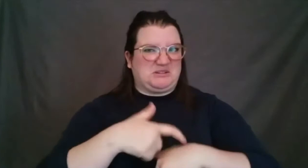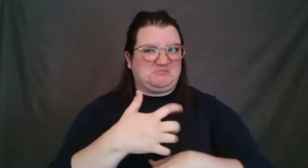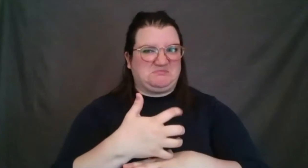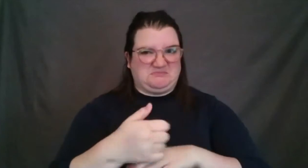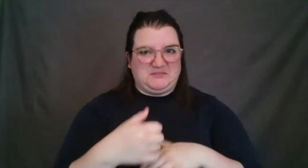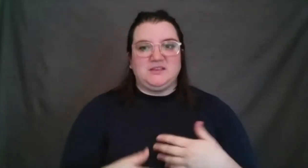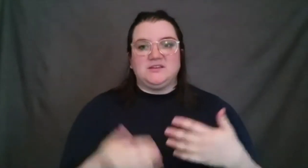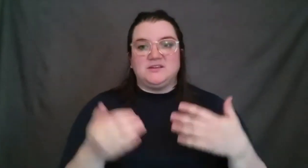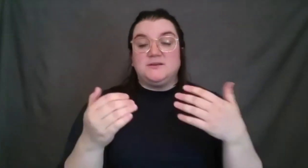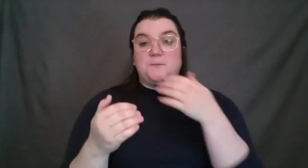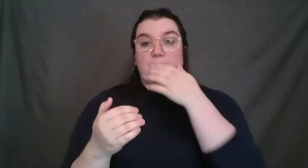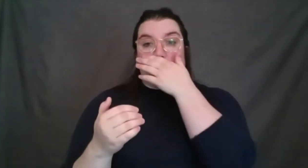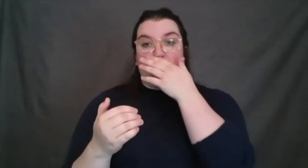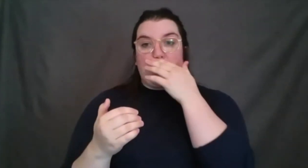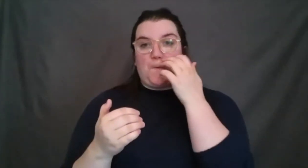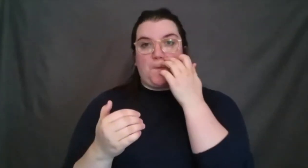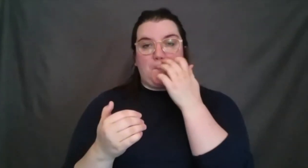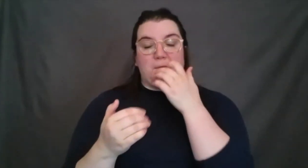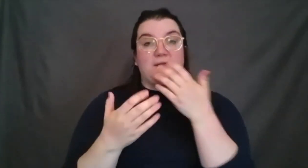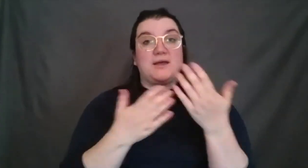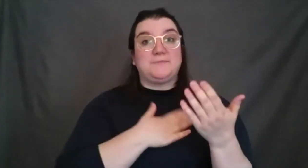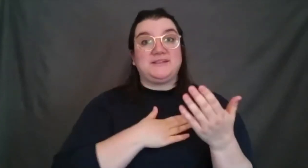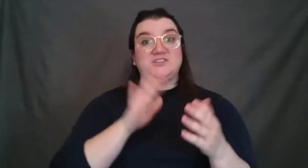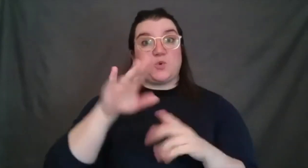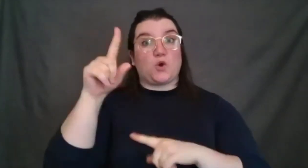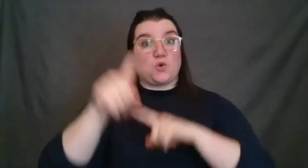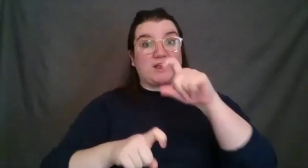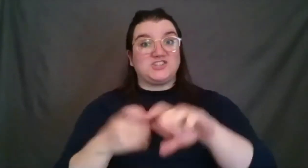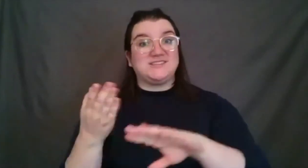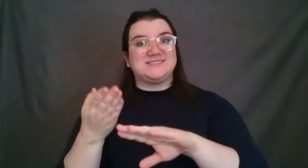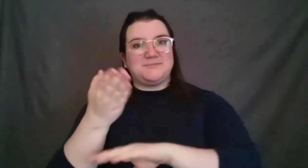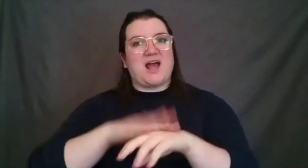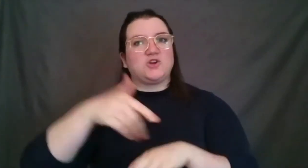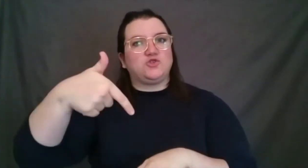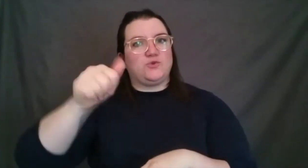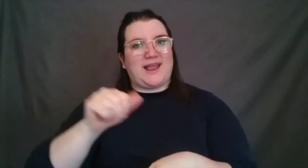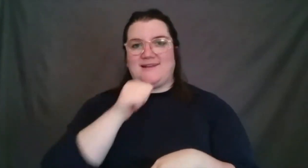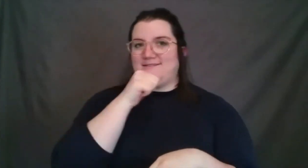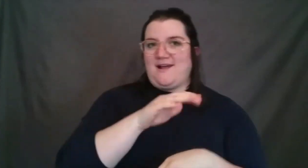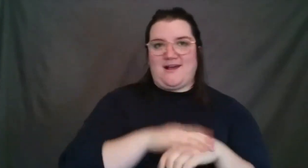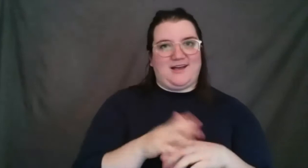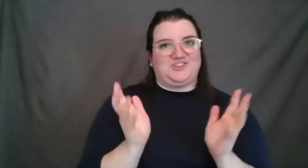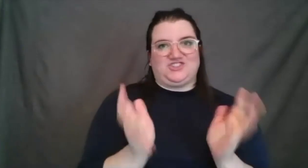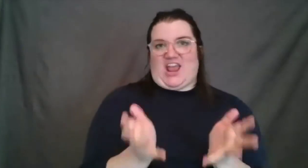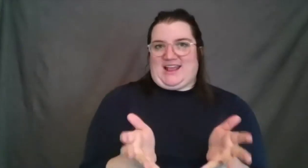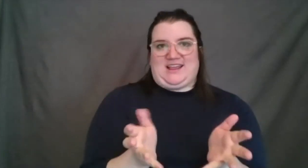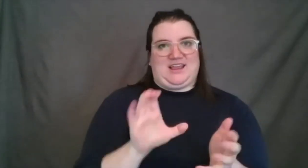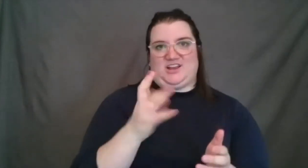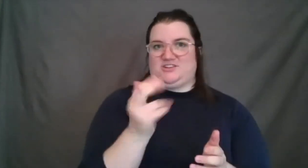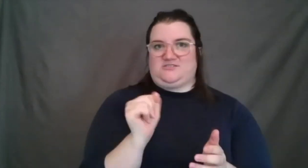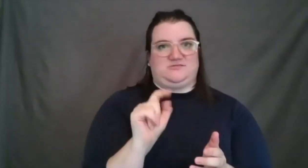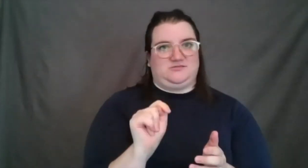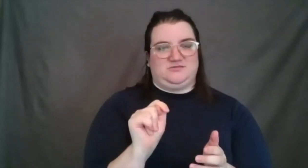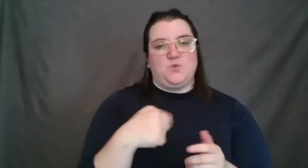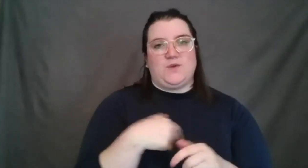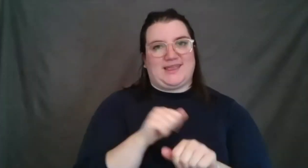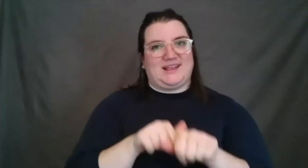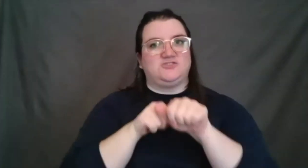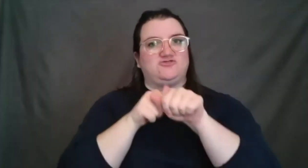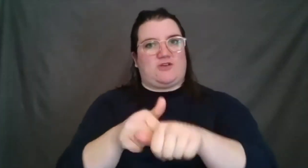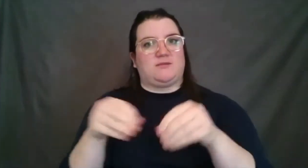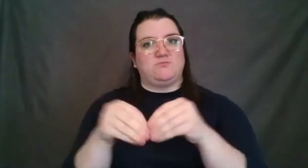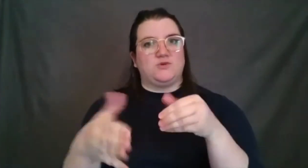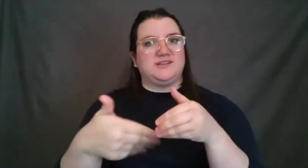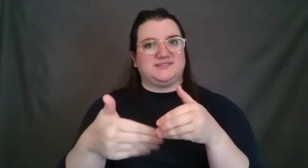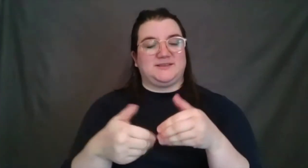it. And again, please submit your questions through the Q&A box rather than through the chat so we can track them a little more easily. But thanks again, Dr. Jent.